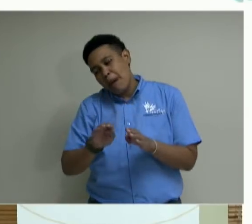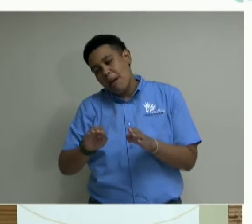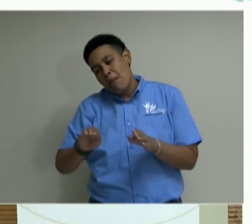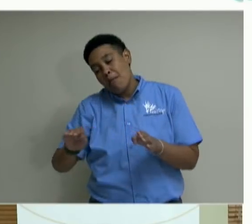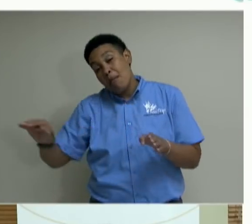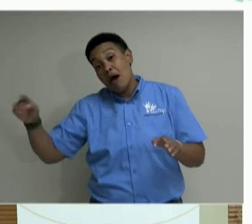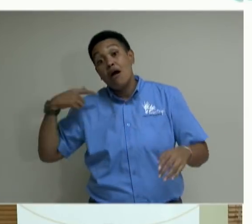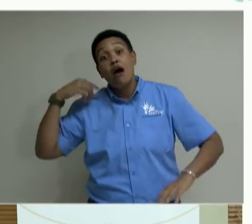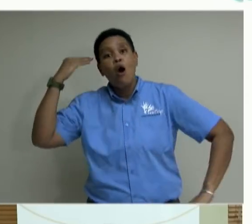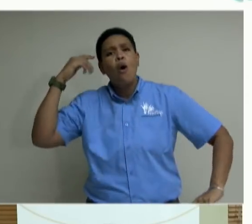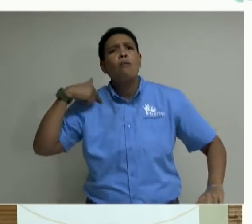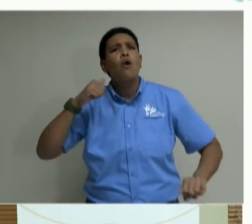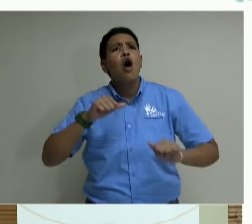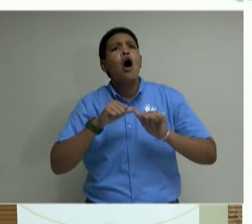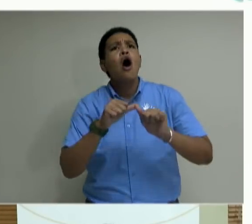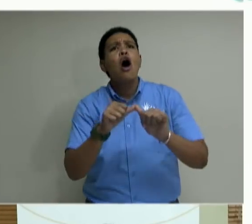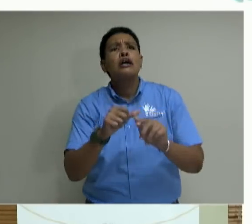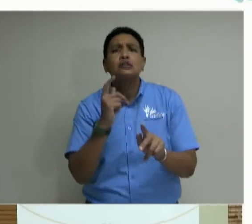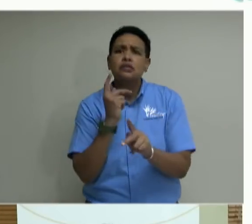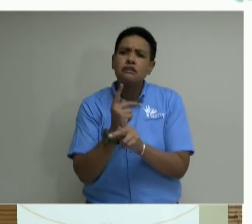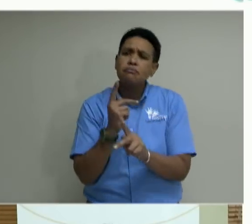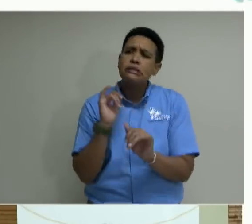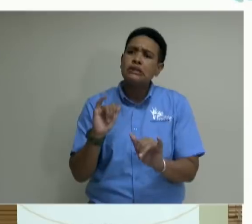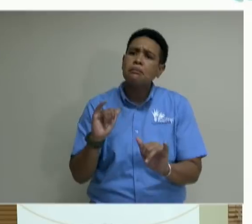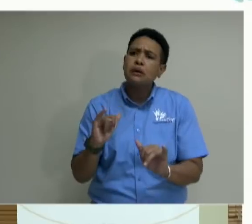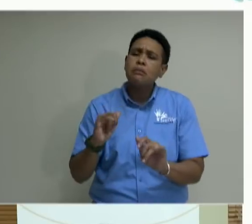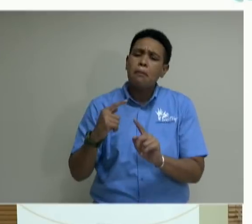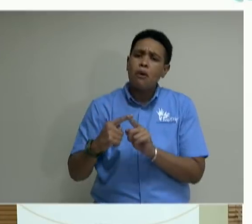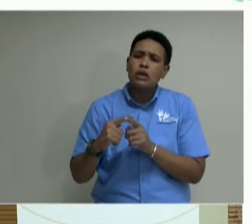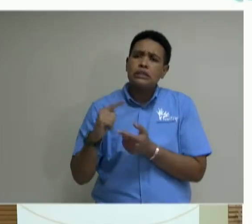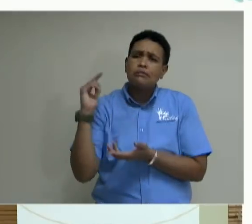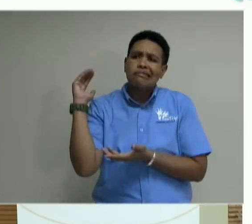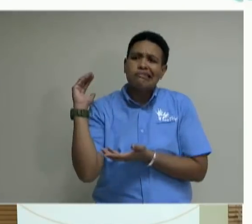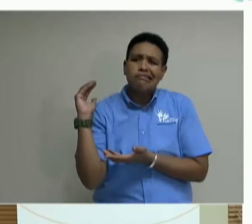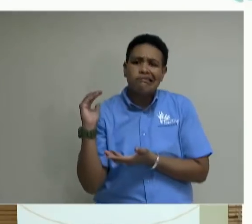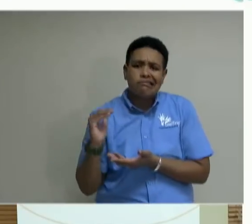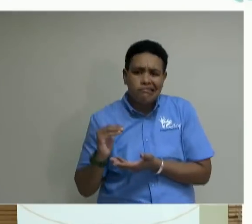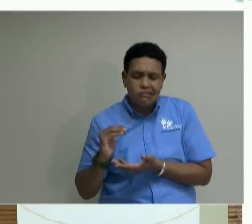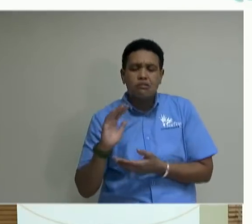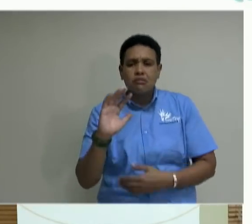is that we will continue to get that positivity rate down.